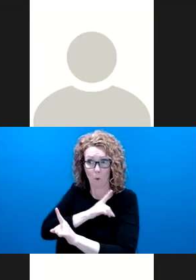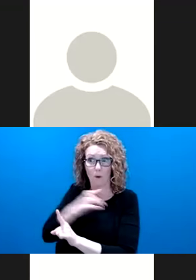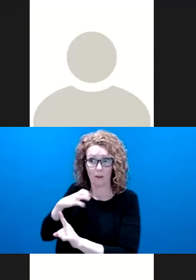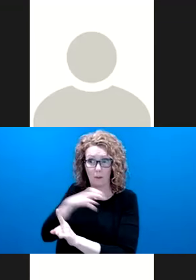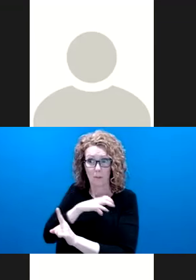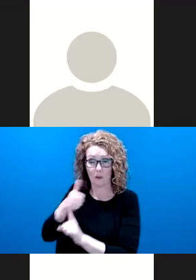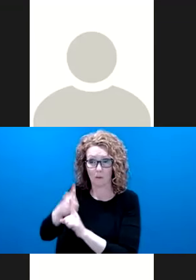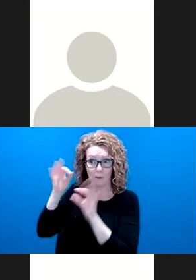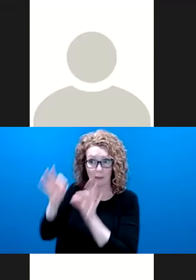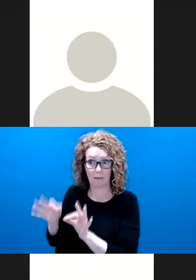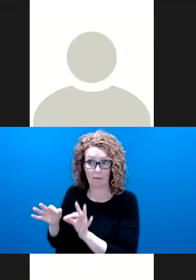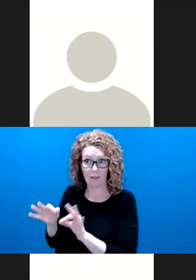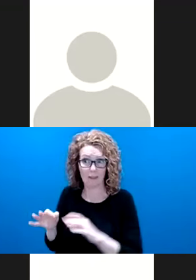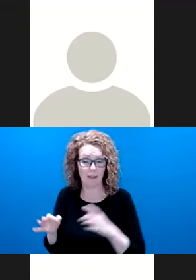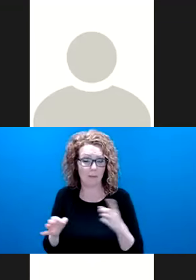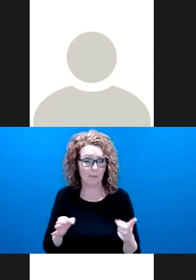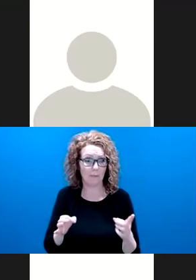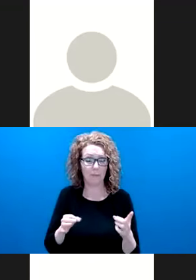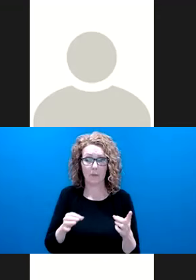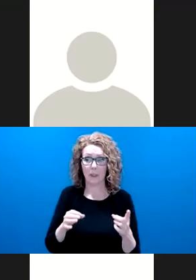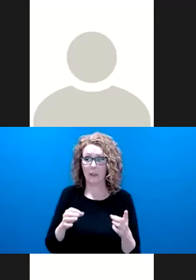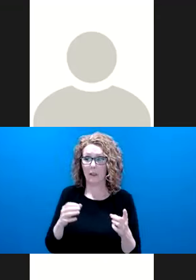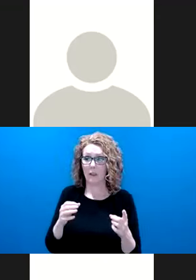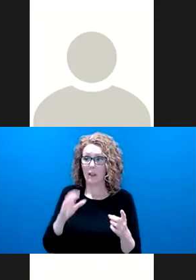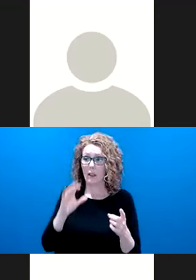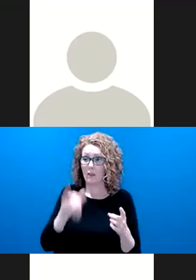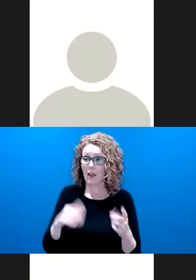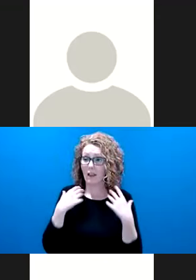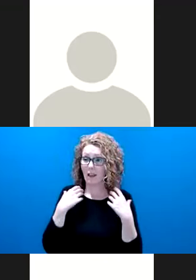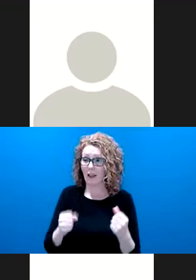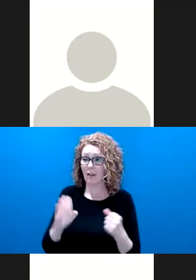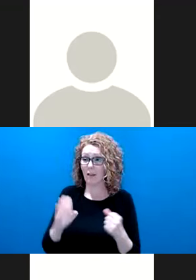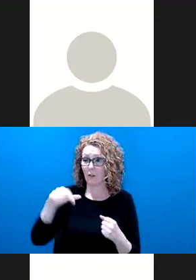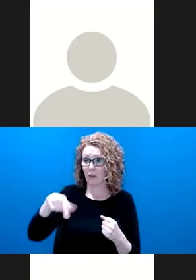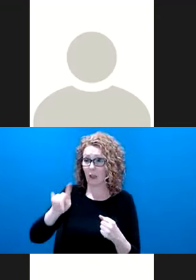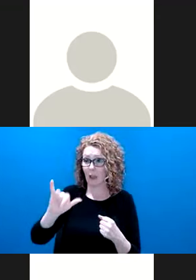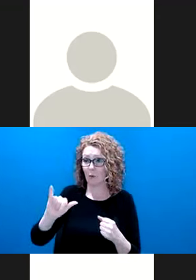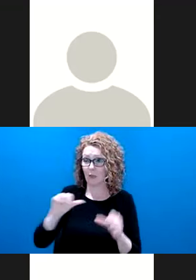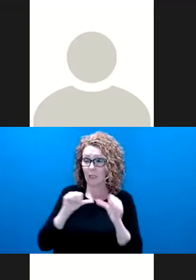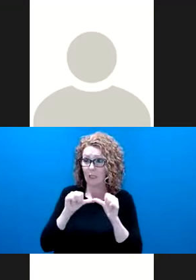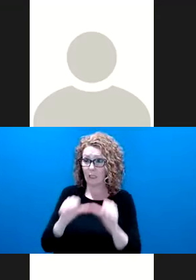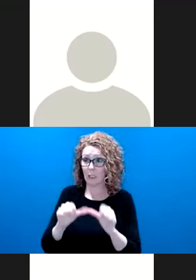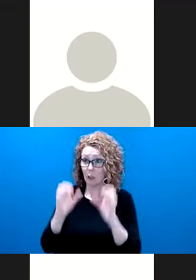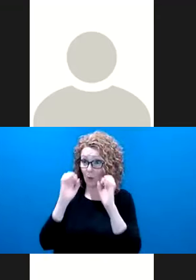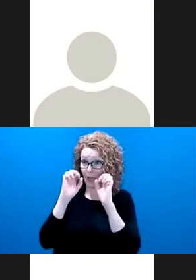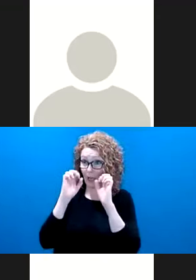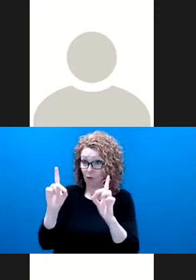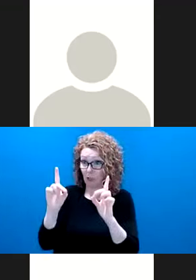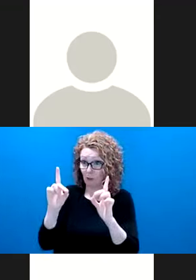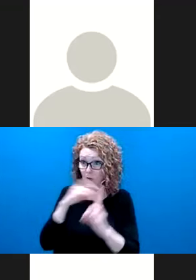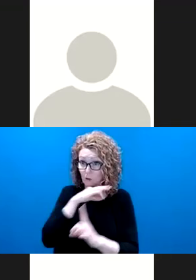is whether the health equity continuing education credits is going to be in addition to